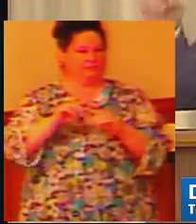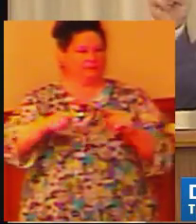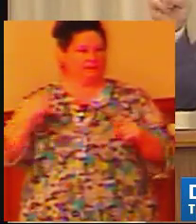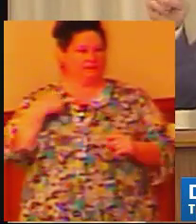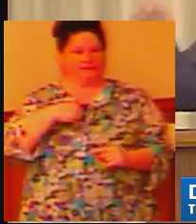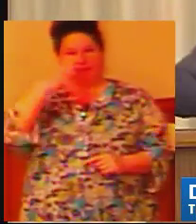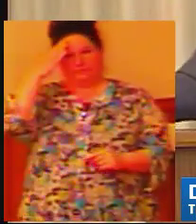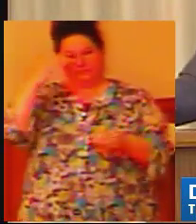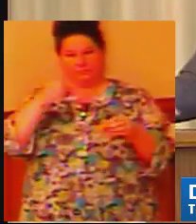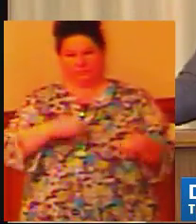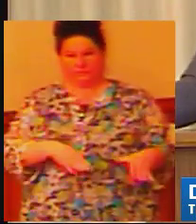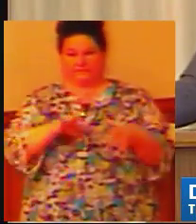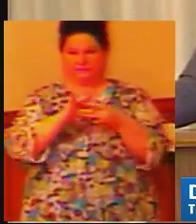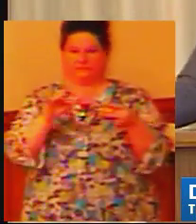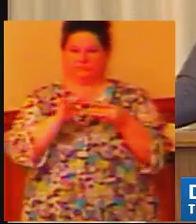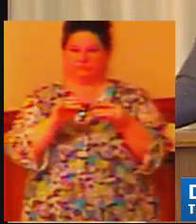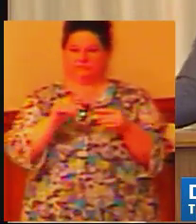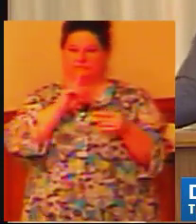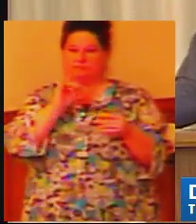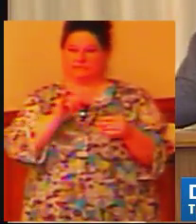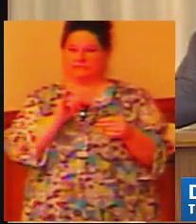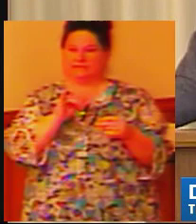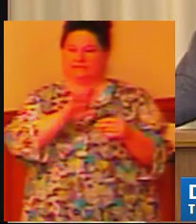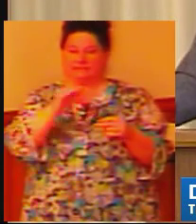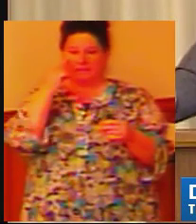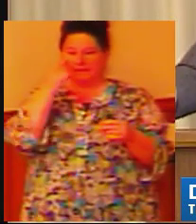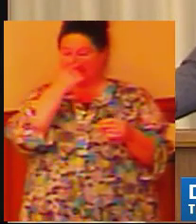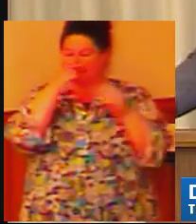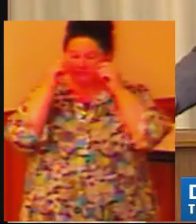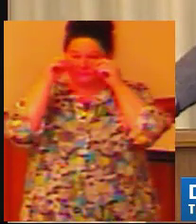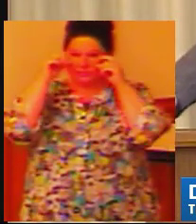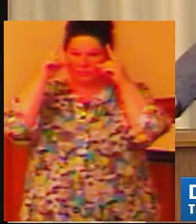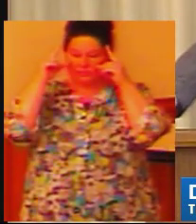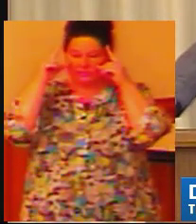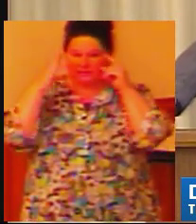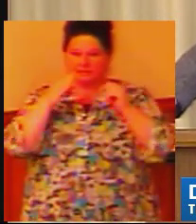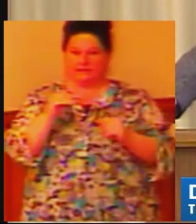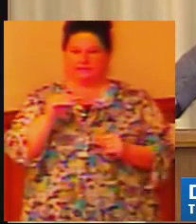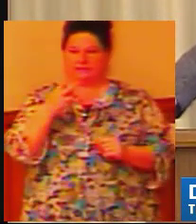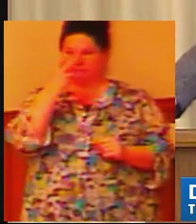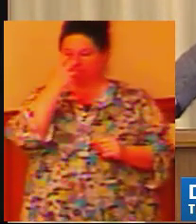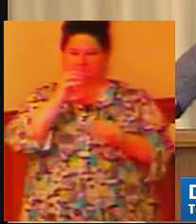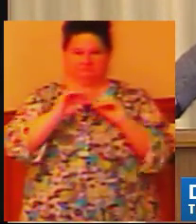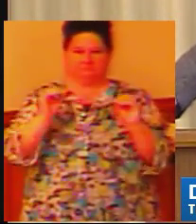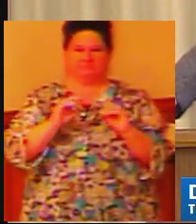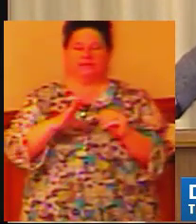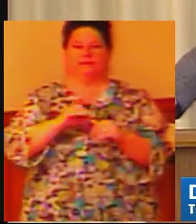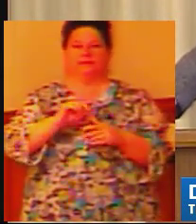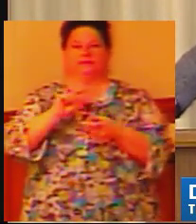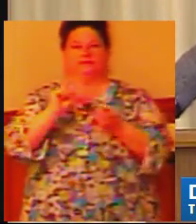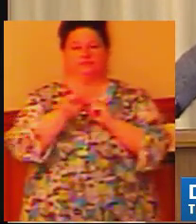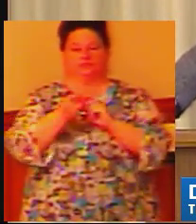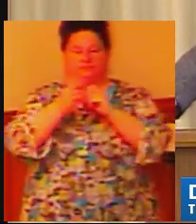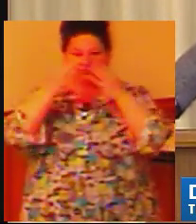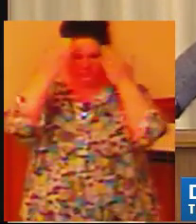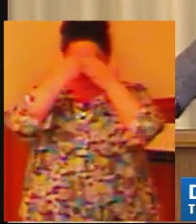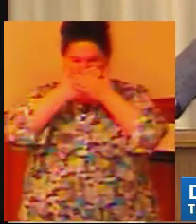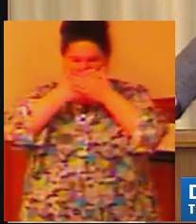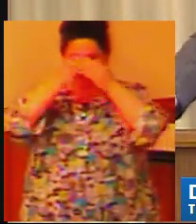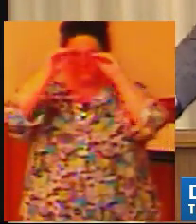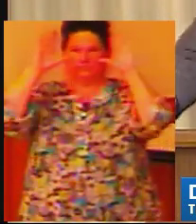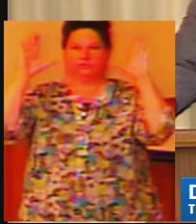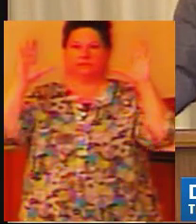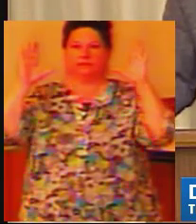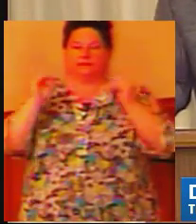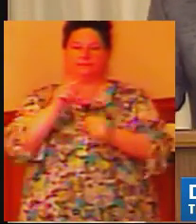rest of the story is that his eyes were opened and then turned them from darkness to light and from